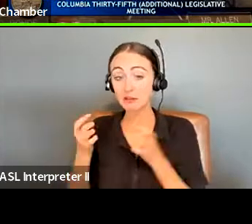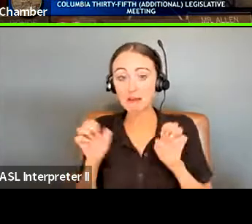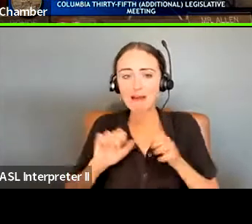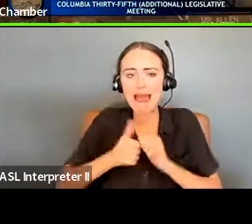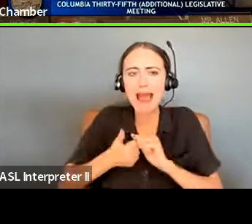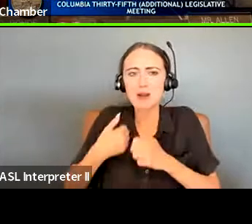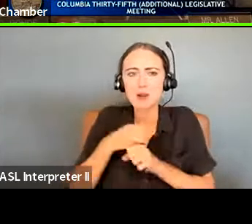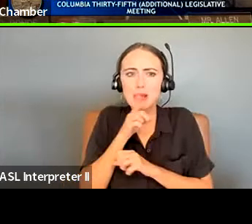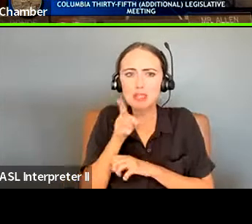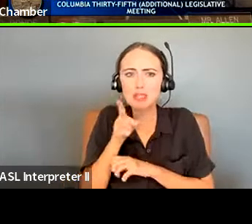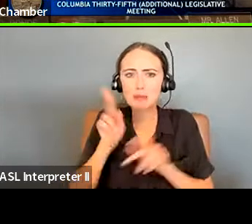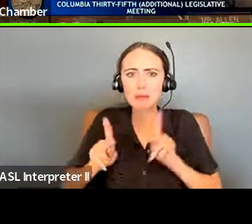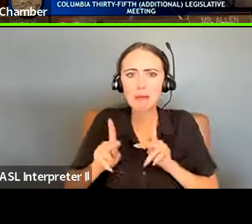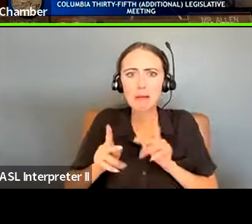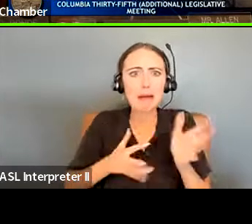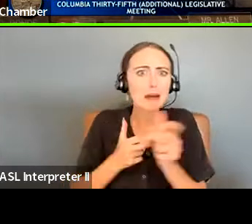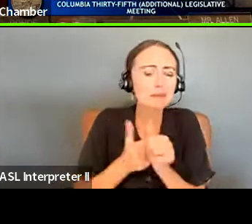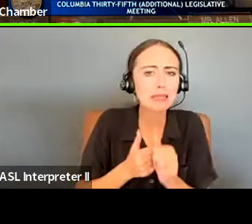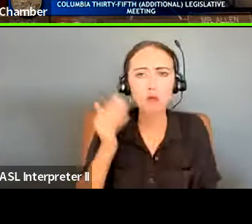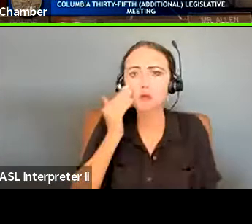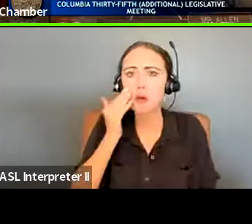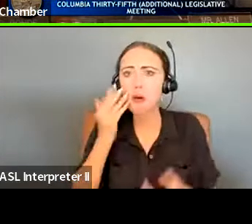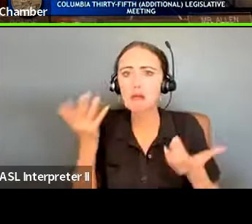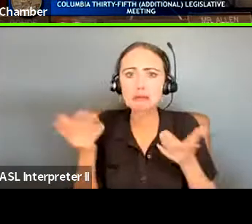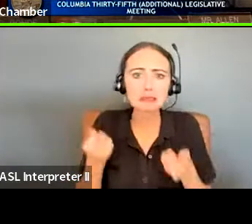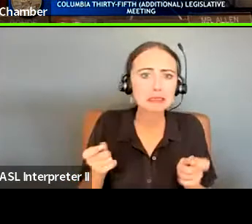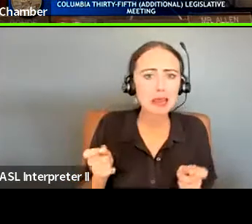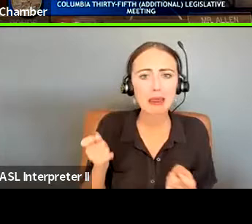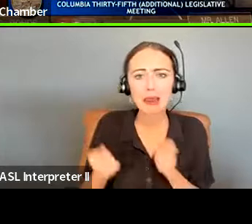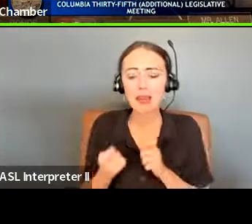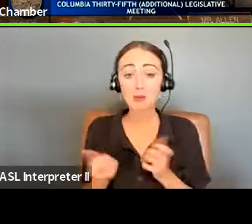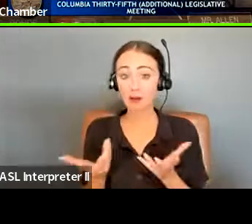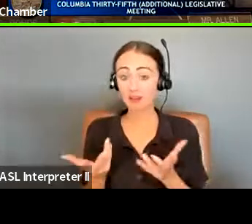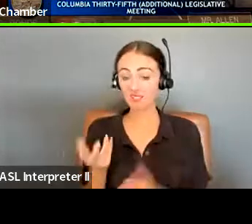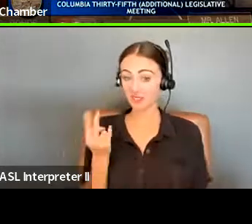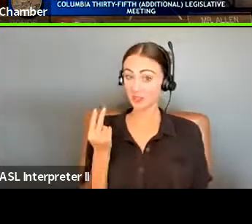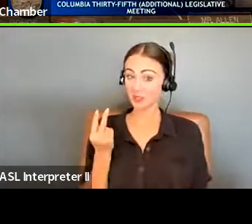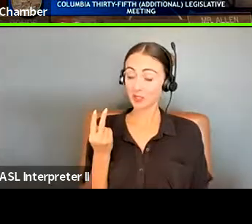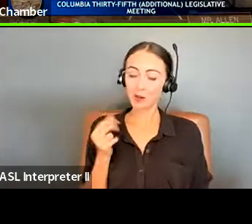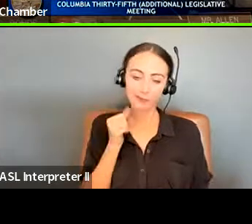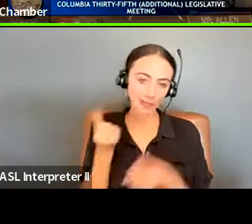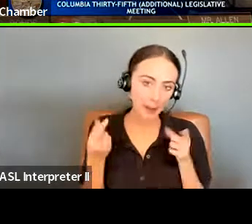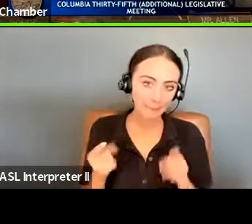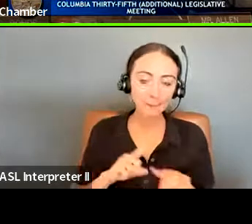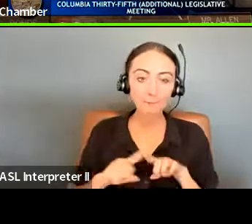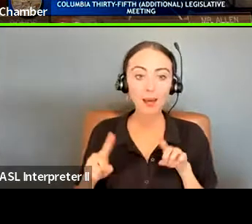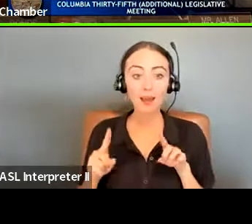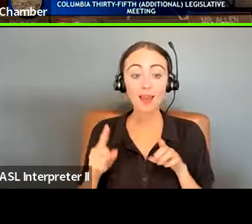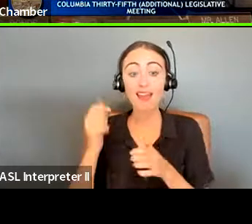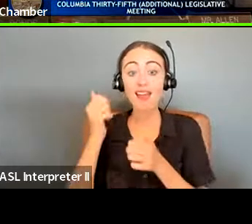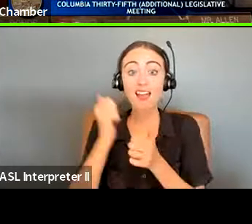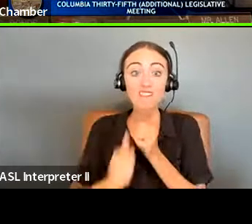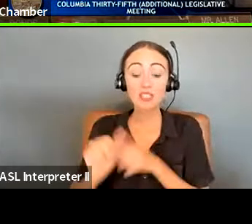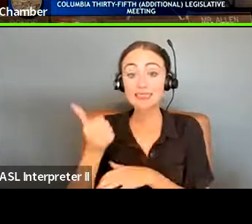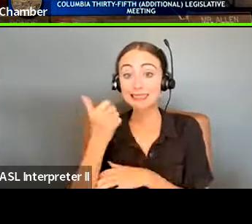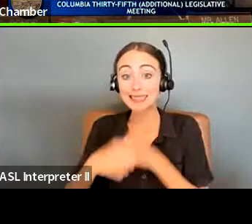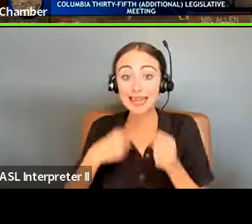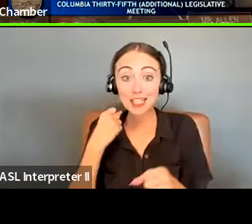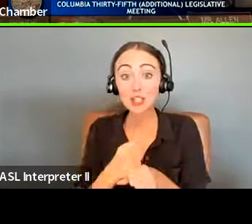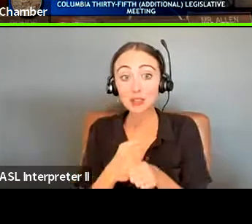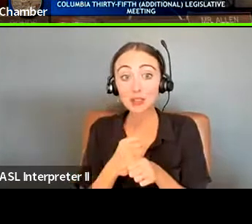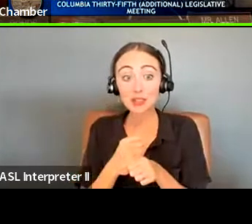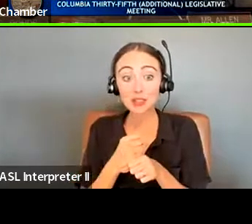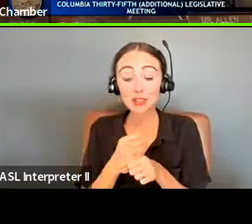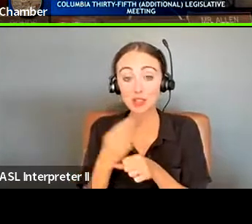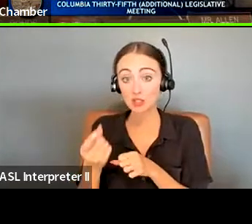sure that people can keep up with changes? Again, something that we tried 2 years ago that didn't make it was that every decade, every 10 years,